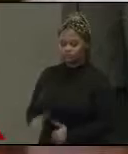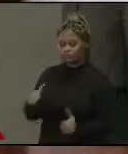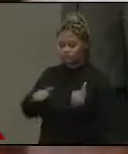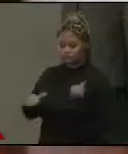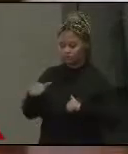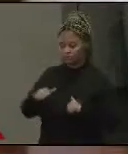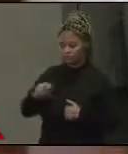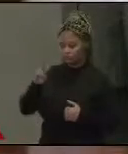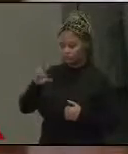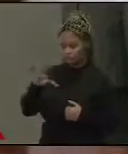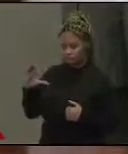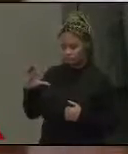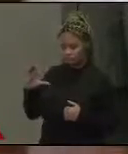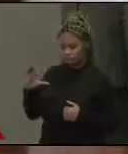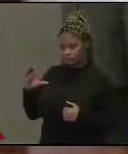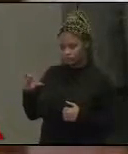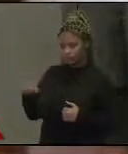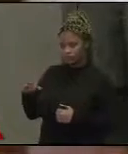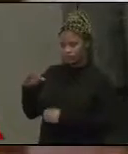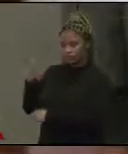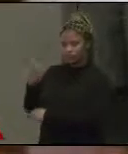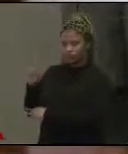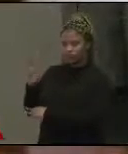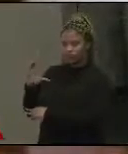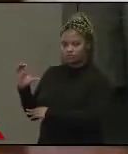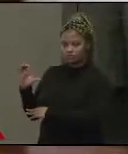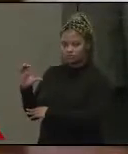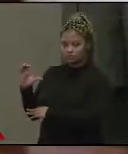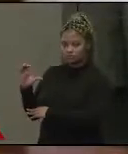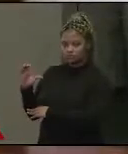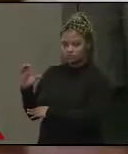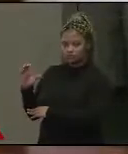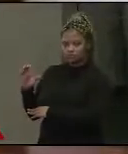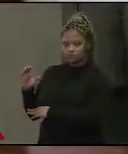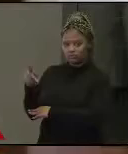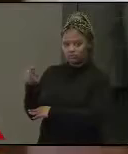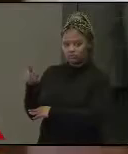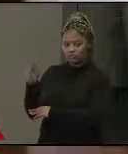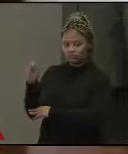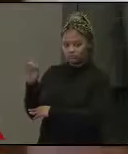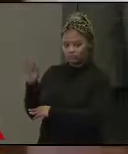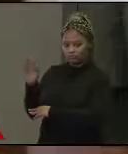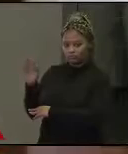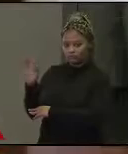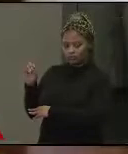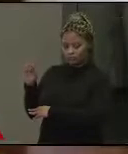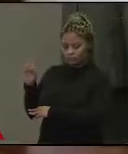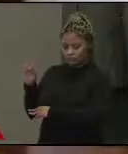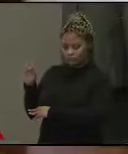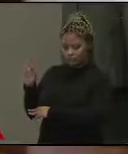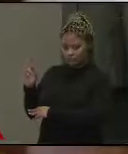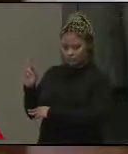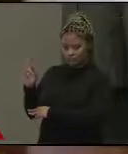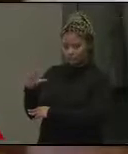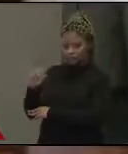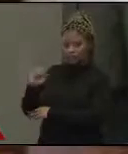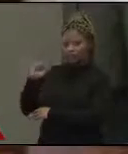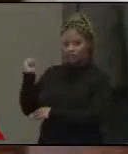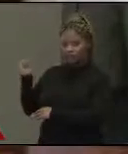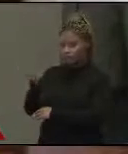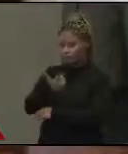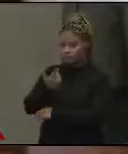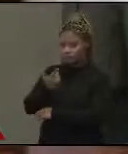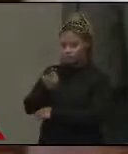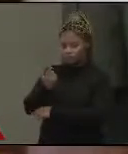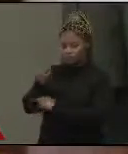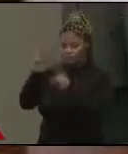Chancellor, DVC, Professor Mweng, and the entire university community. I think apha